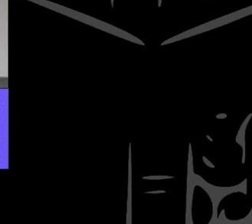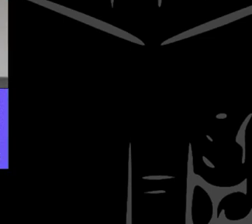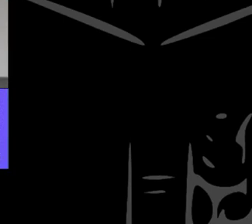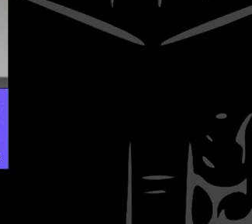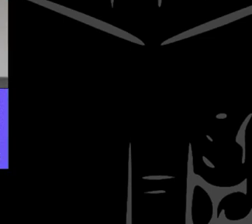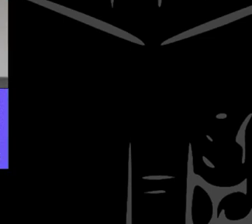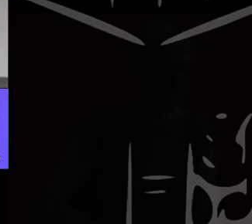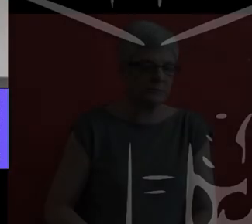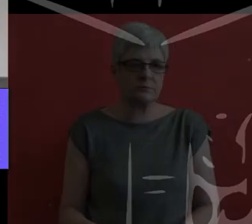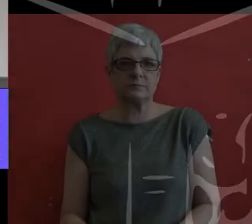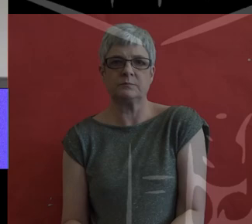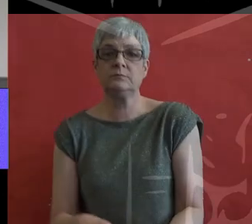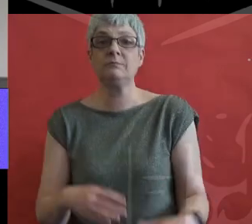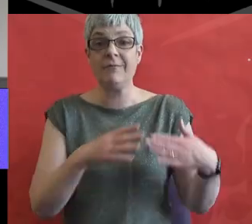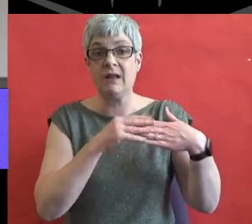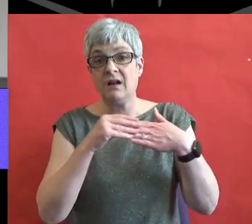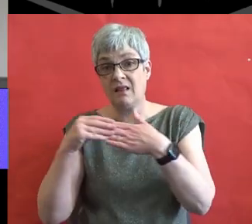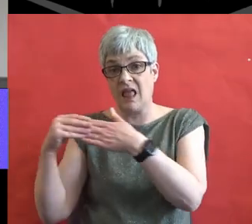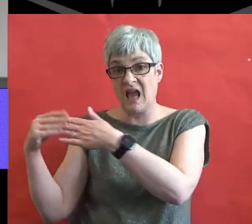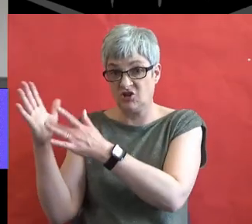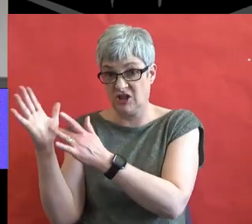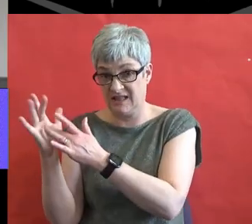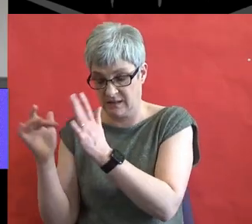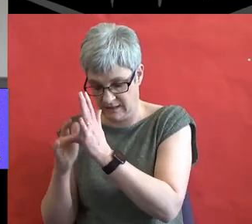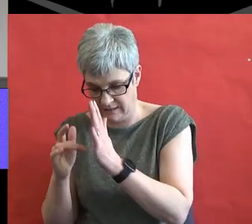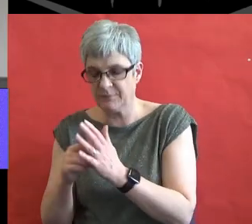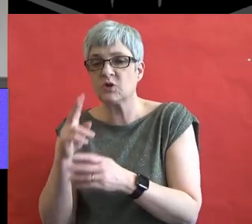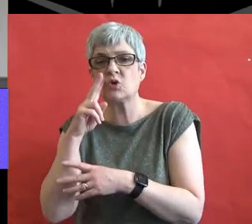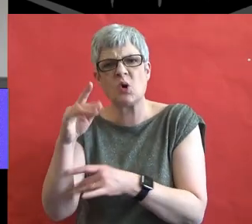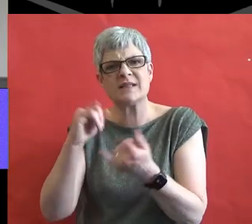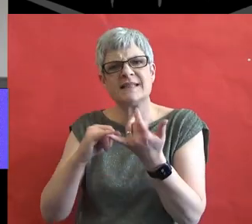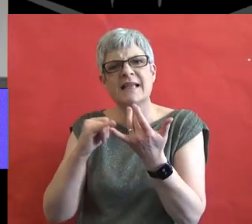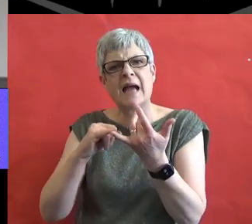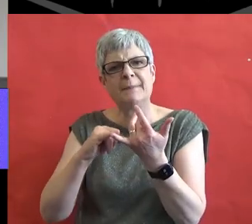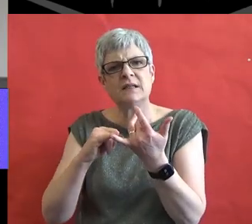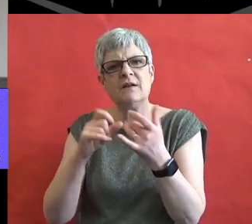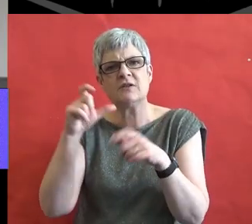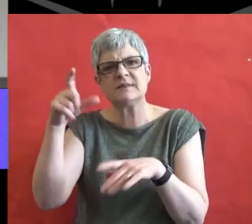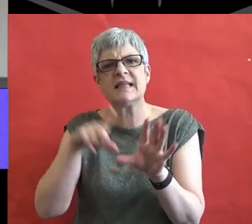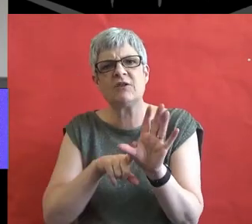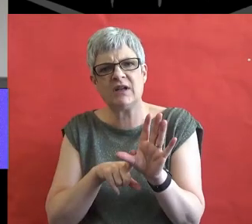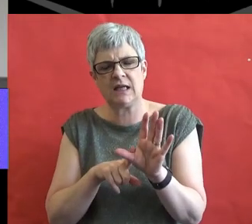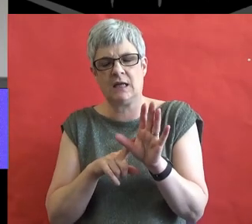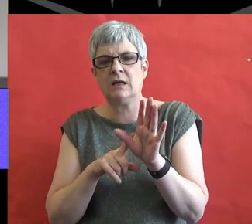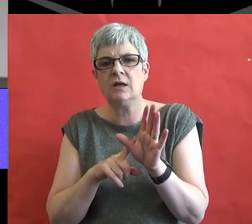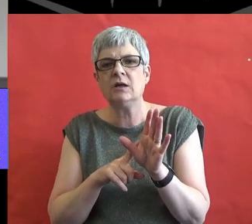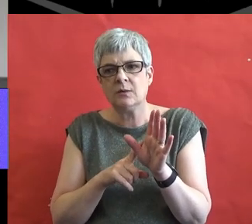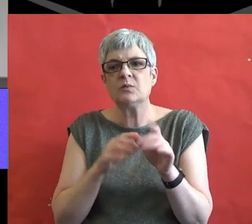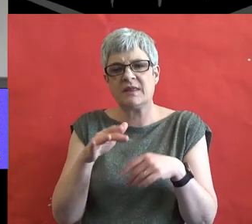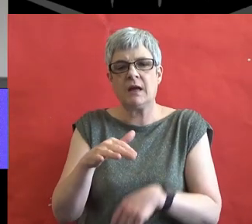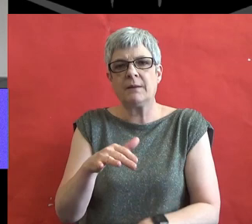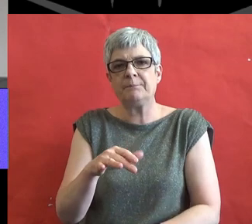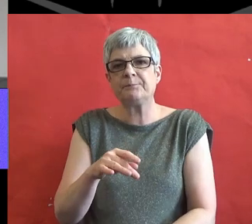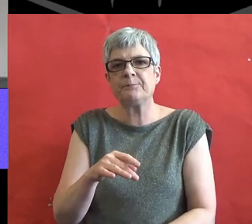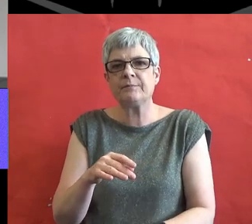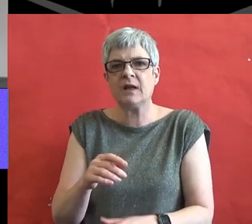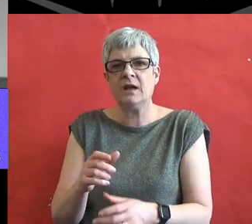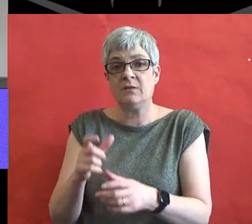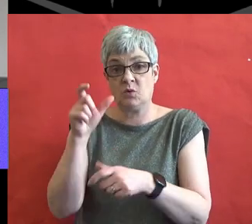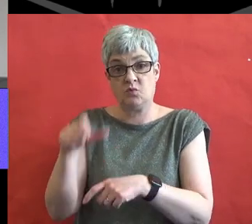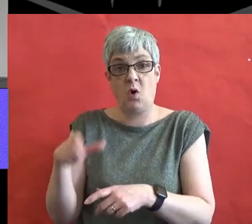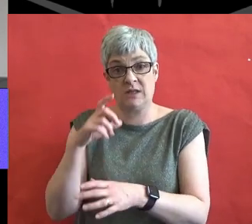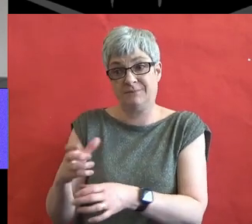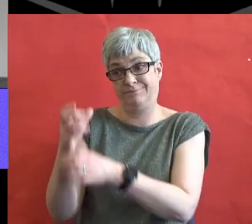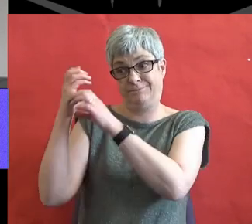As they led Jesus away, they seized Simon from Cyrene, who was on his way in from the country, and put the cross on